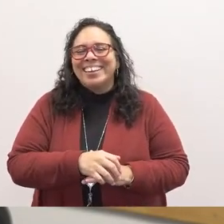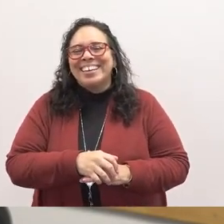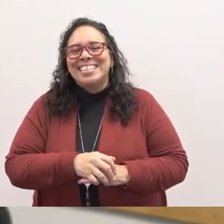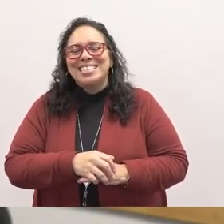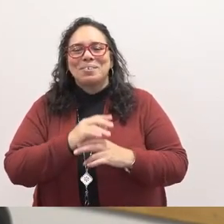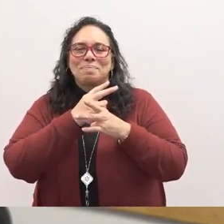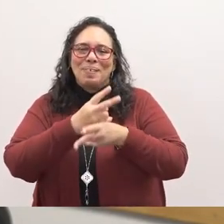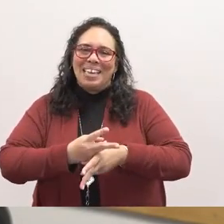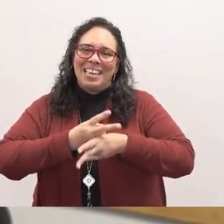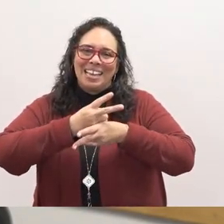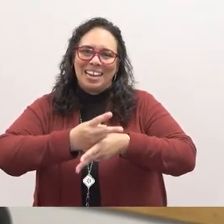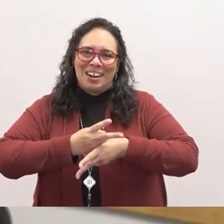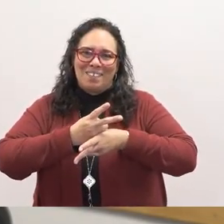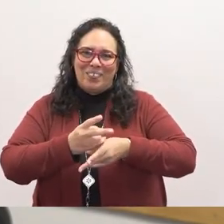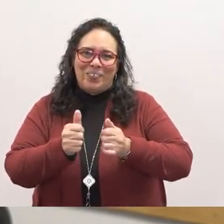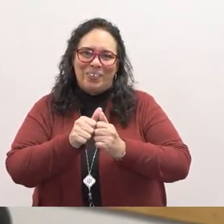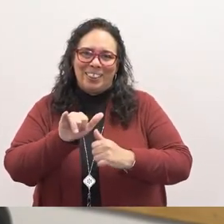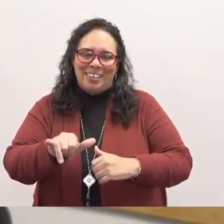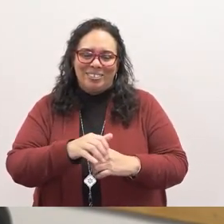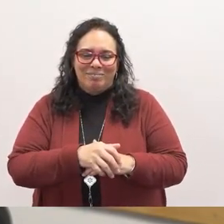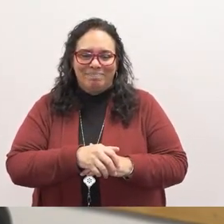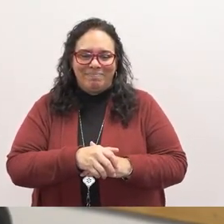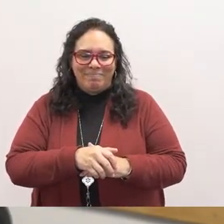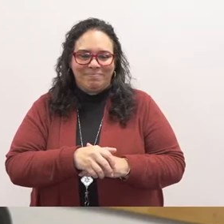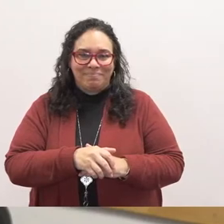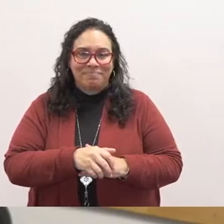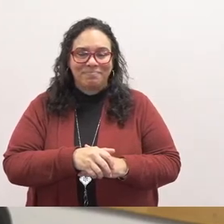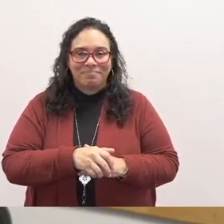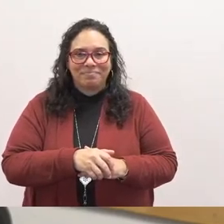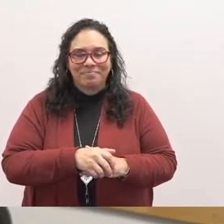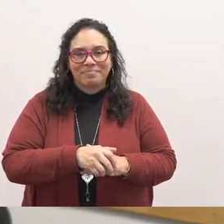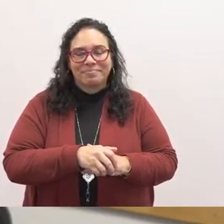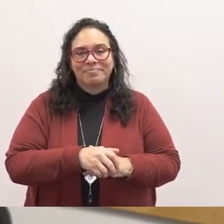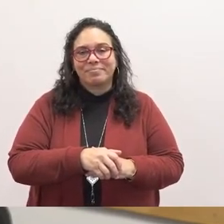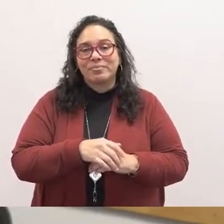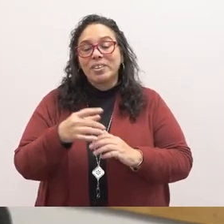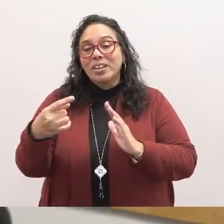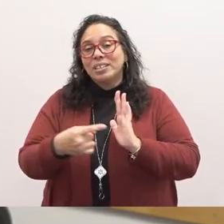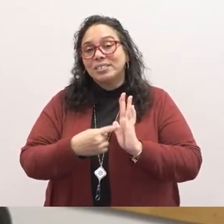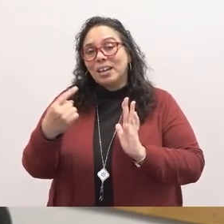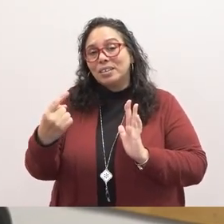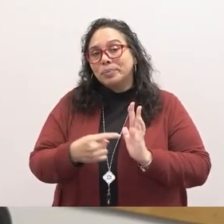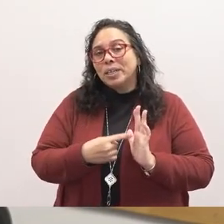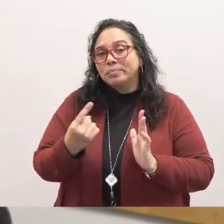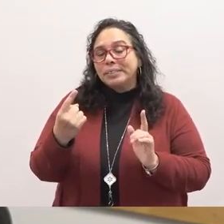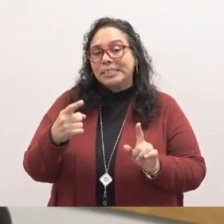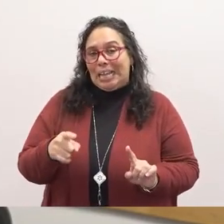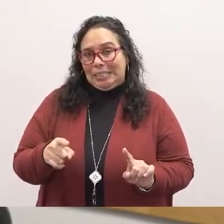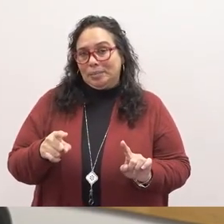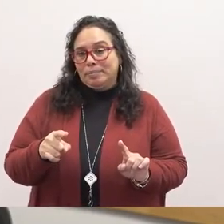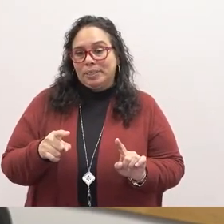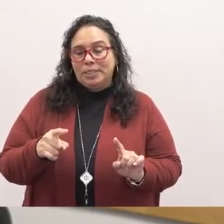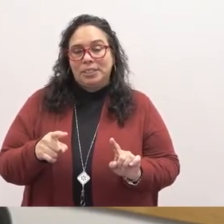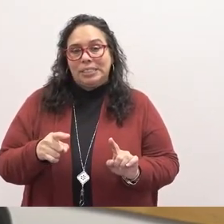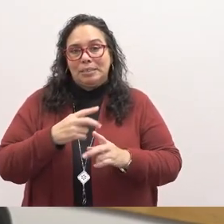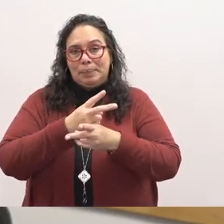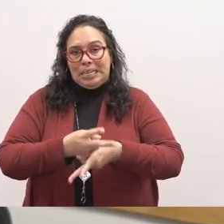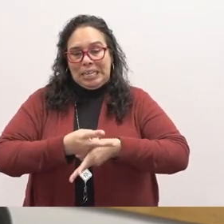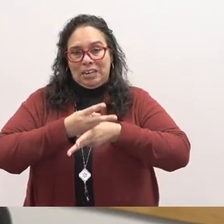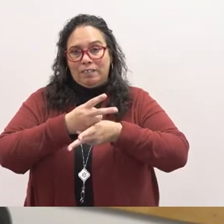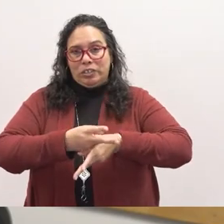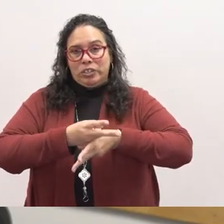be careful of that as well. The other thing that sometimes happens that you just want to be careful of, and